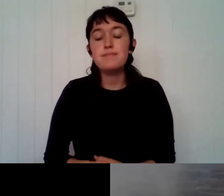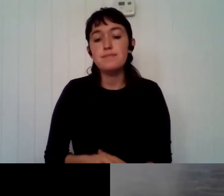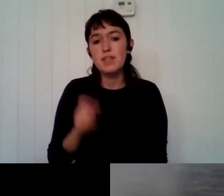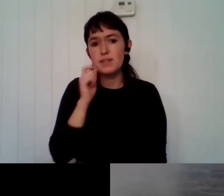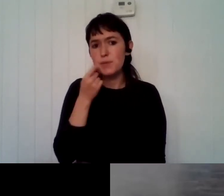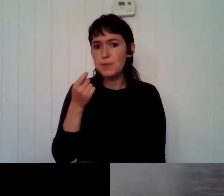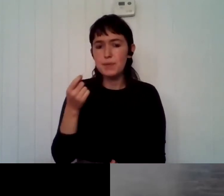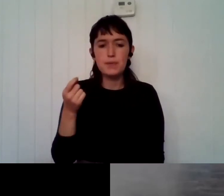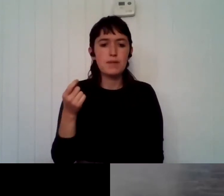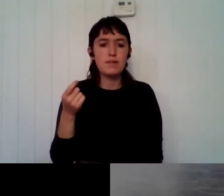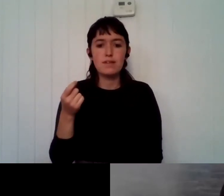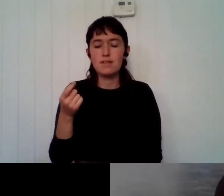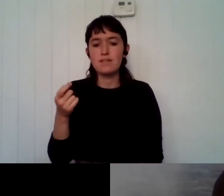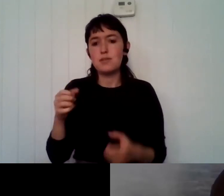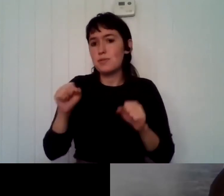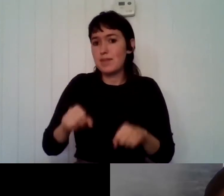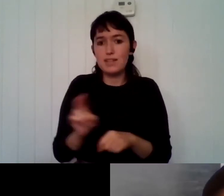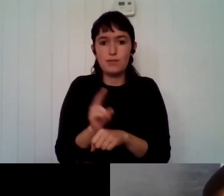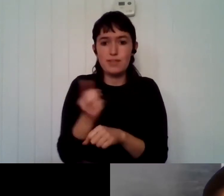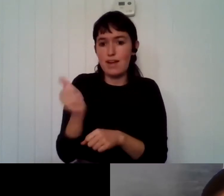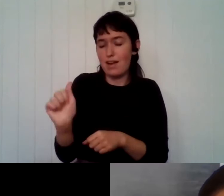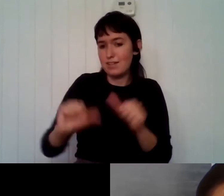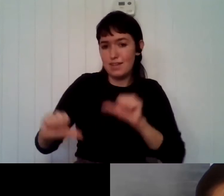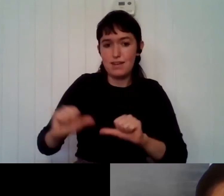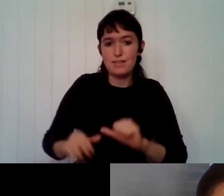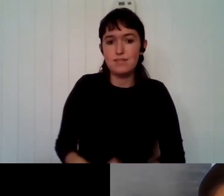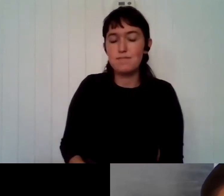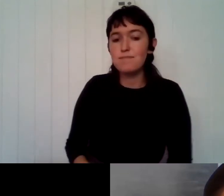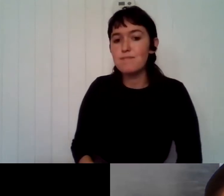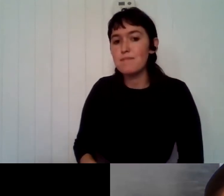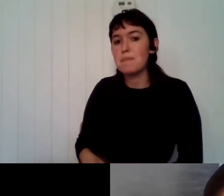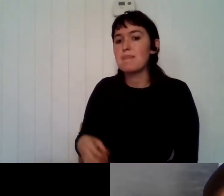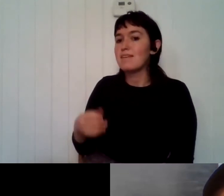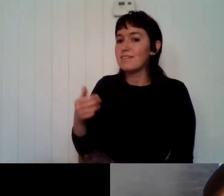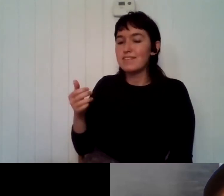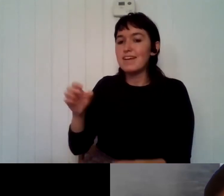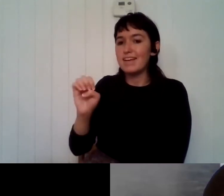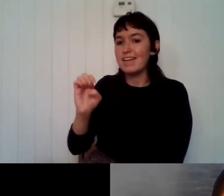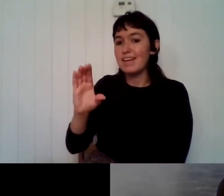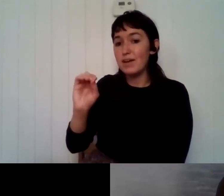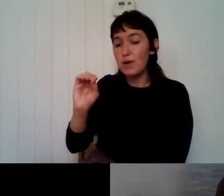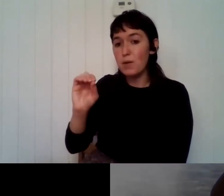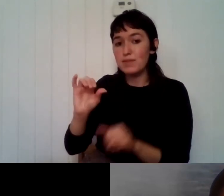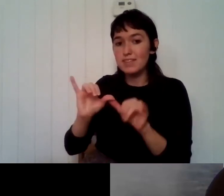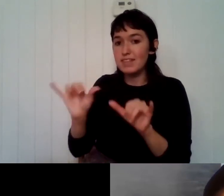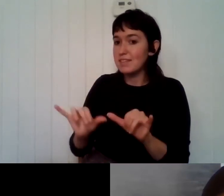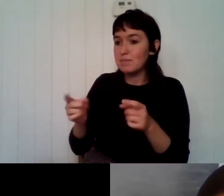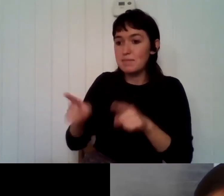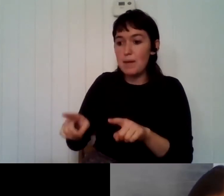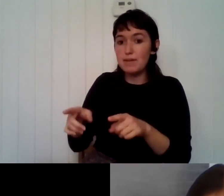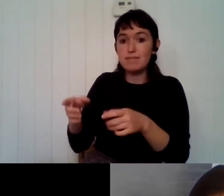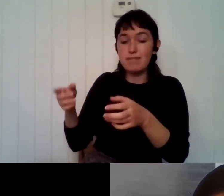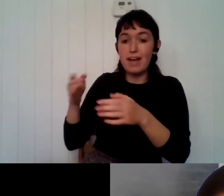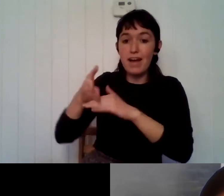come from almost any science, and yeah. Ecosystems that take over after a volcano happens. That's biology. It's not